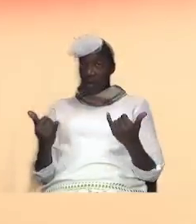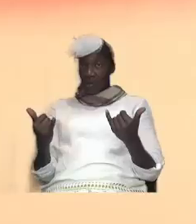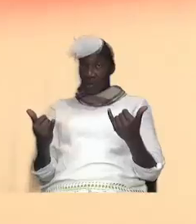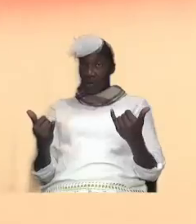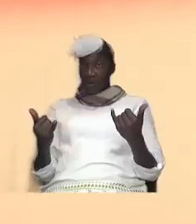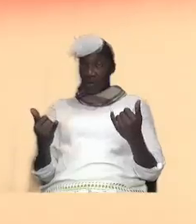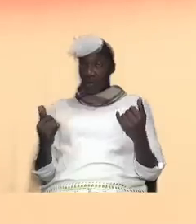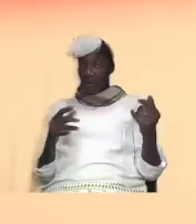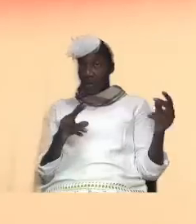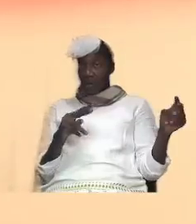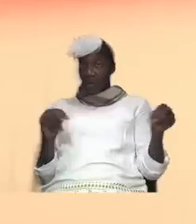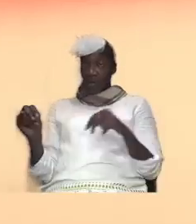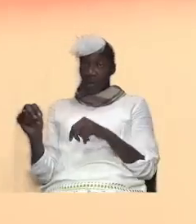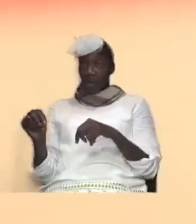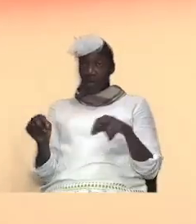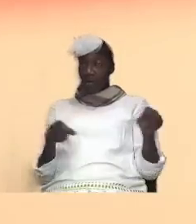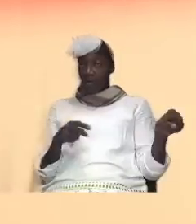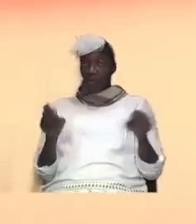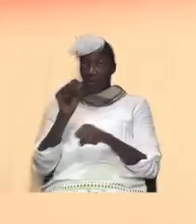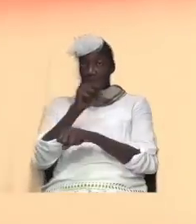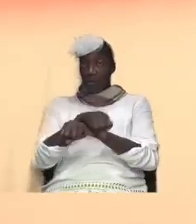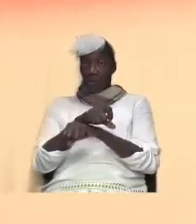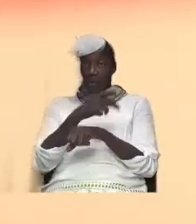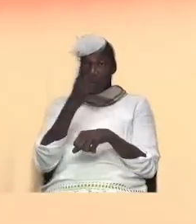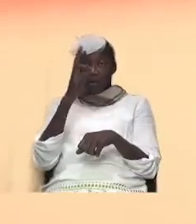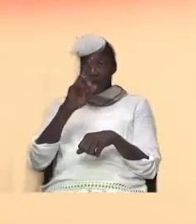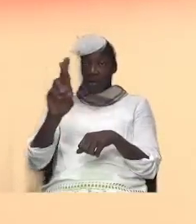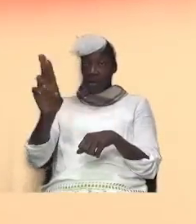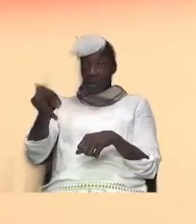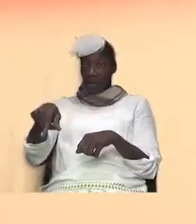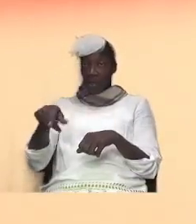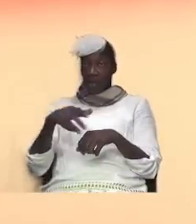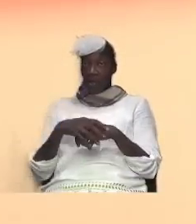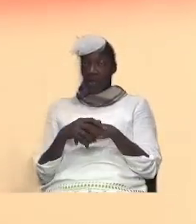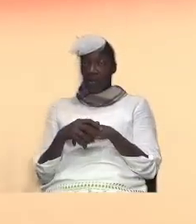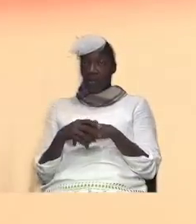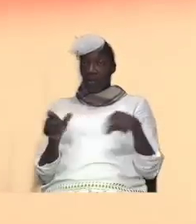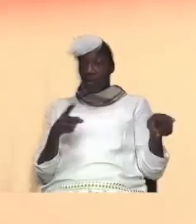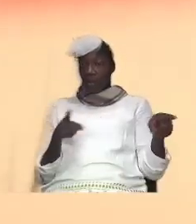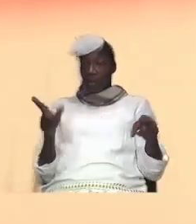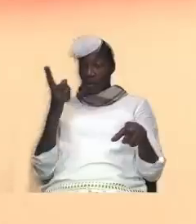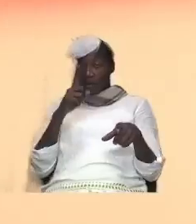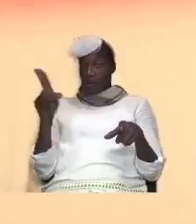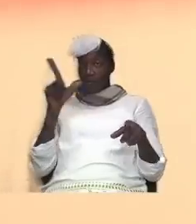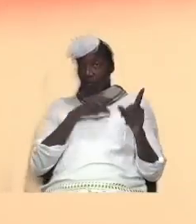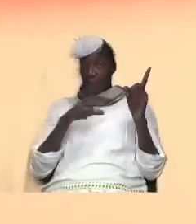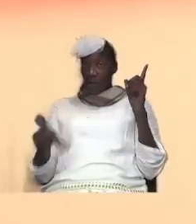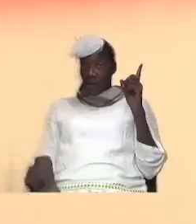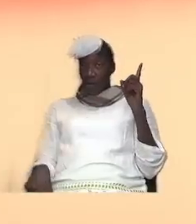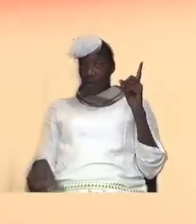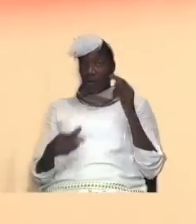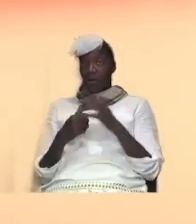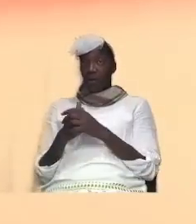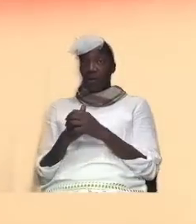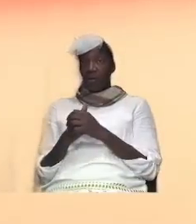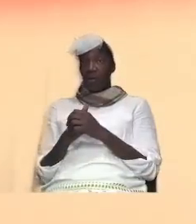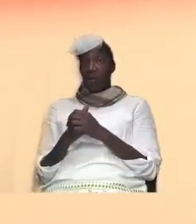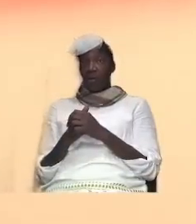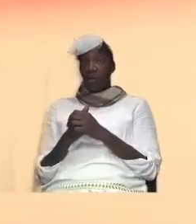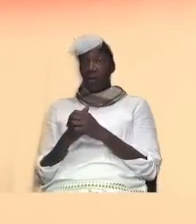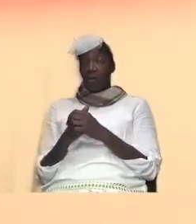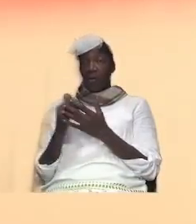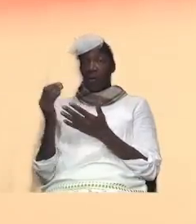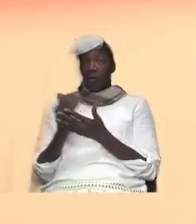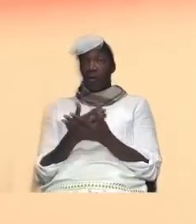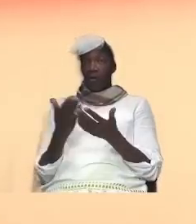job that we are in. That's what the Bible calls upon. Secular thing it is, but do it as if you're doing it to the Lord. Because